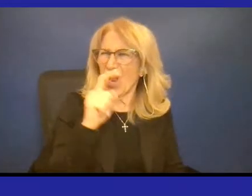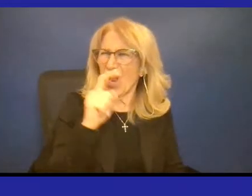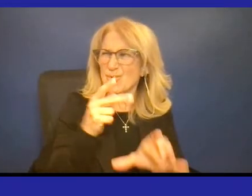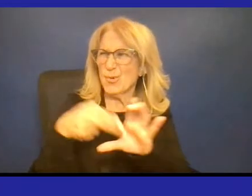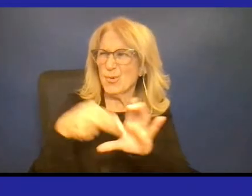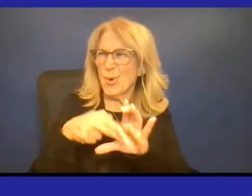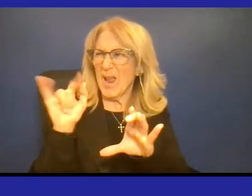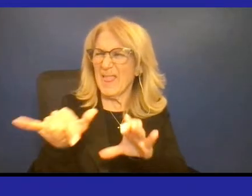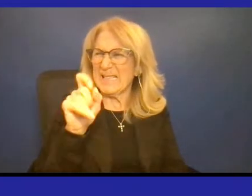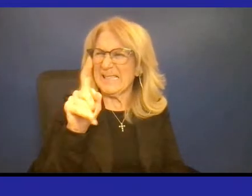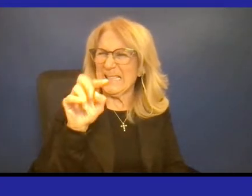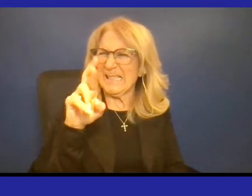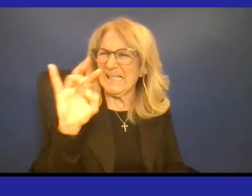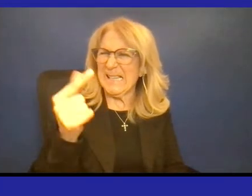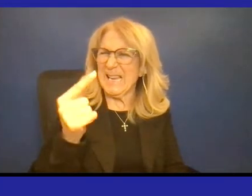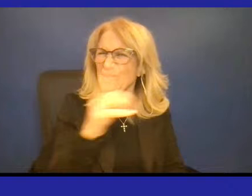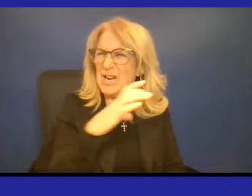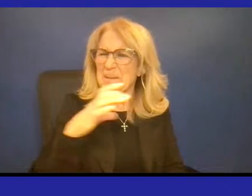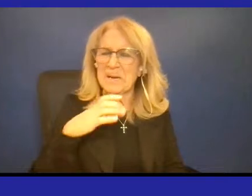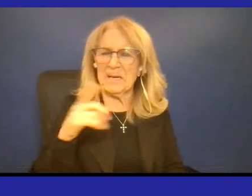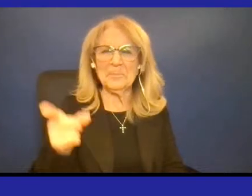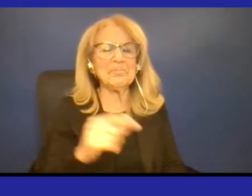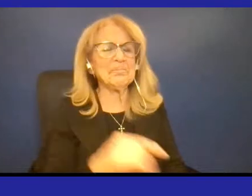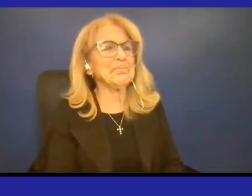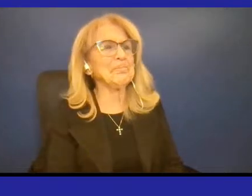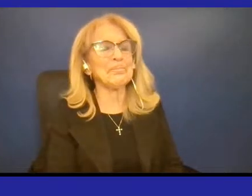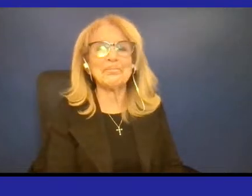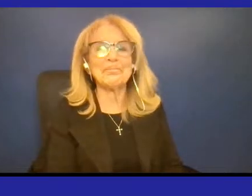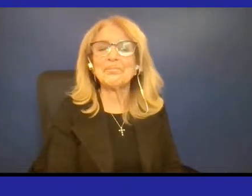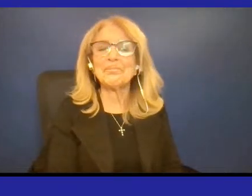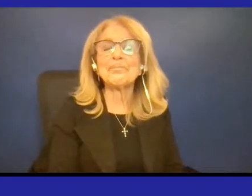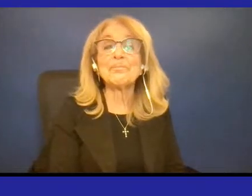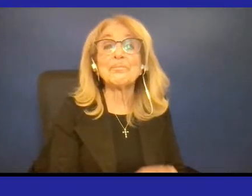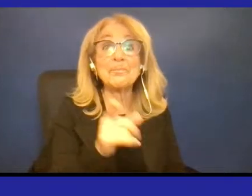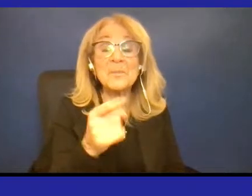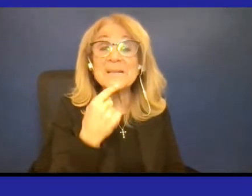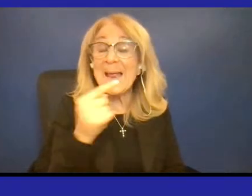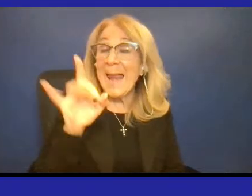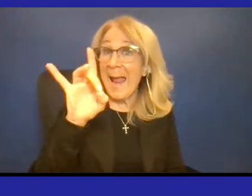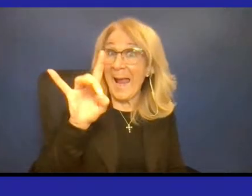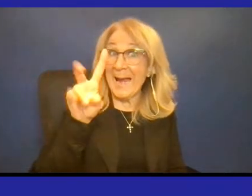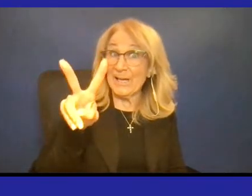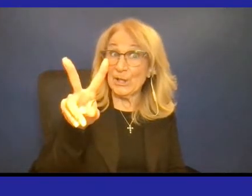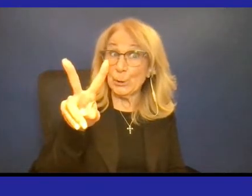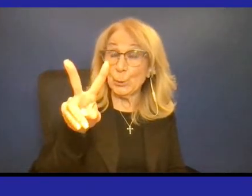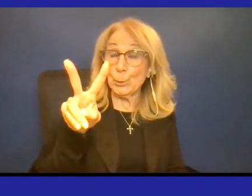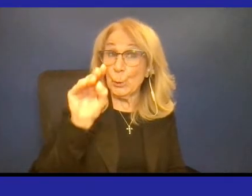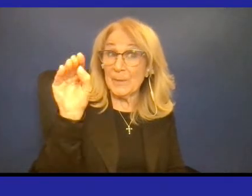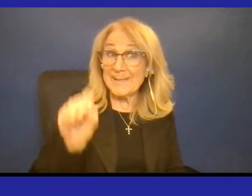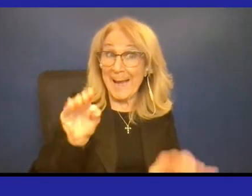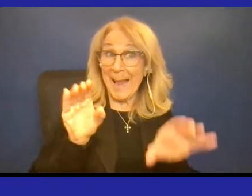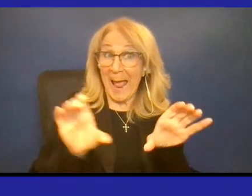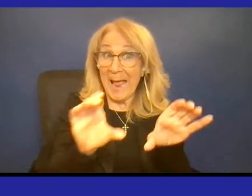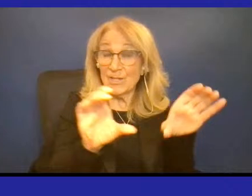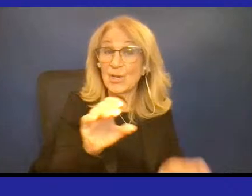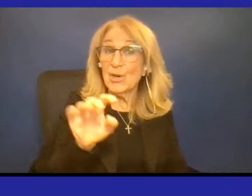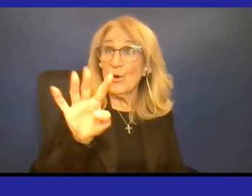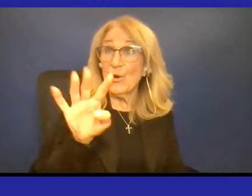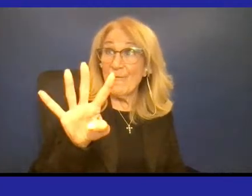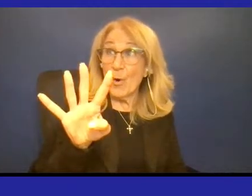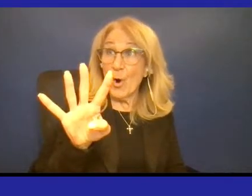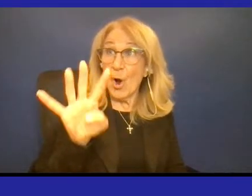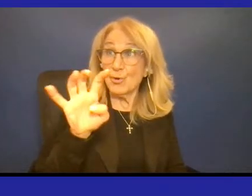one more comment and then, Wait, before, so Um, Jose, you yes. said that 82% activations and then 447,000 primary care,